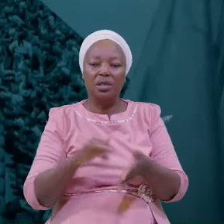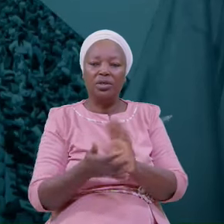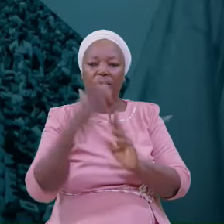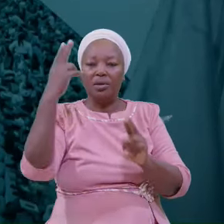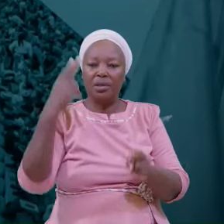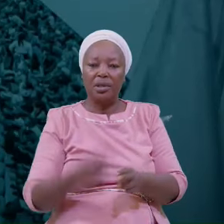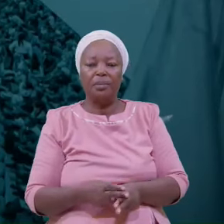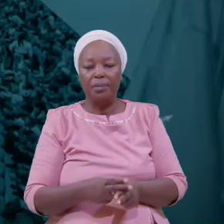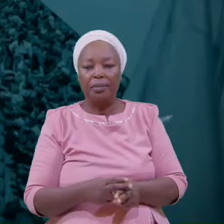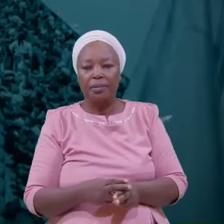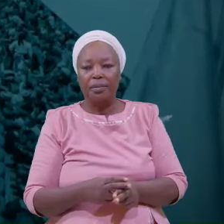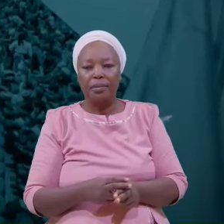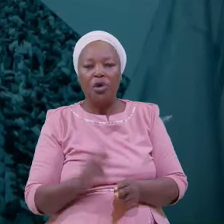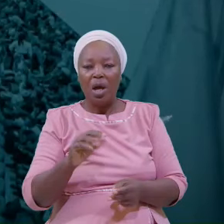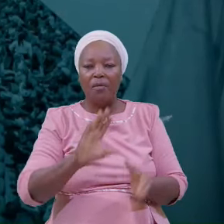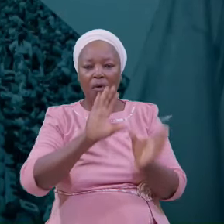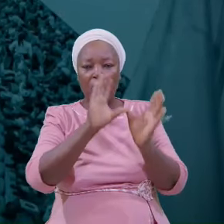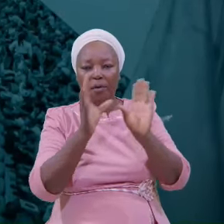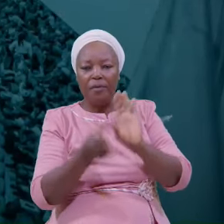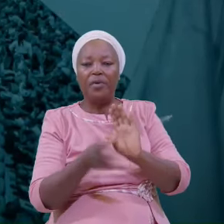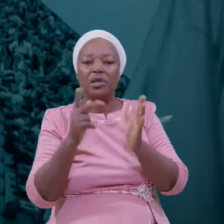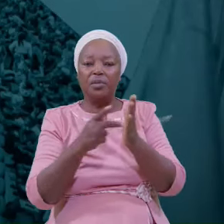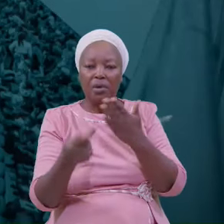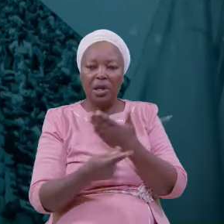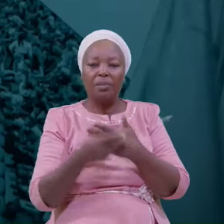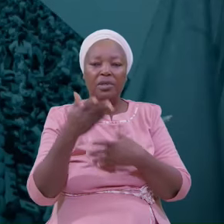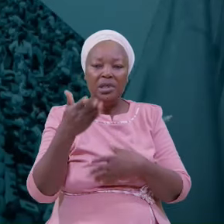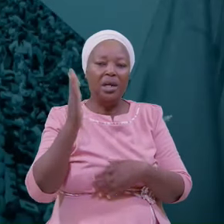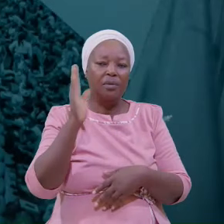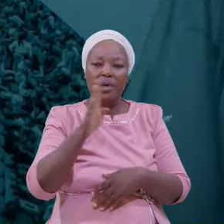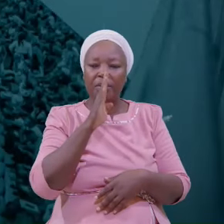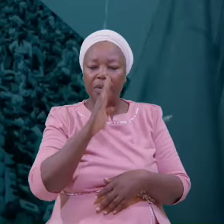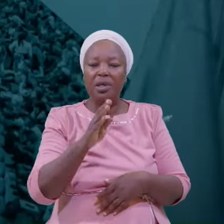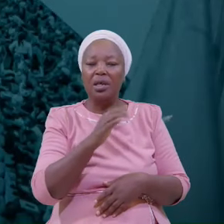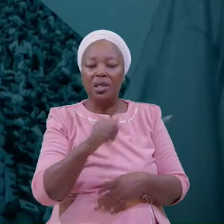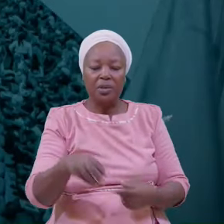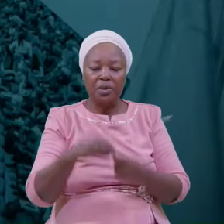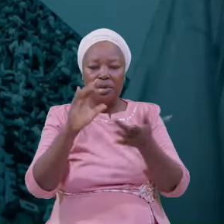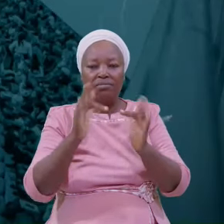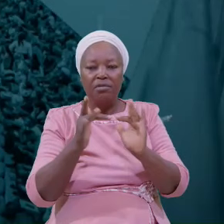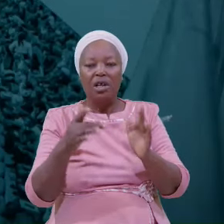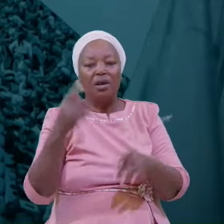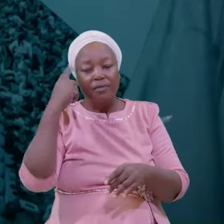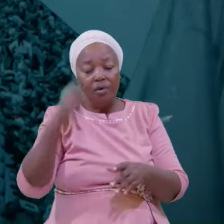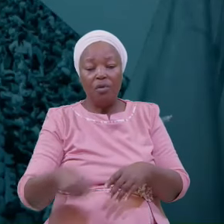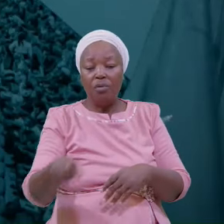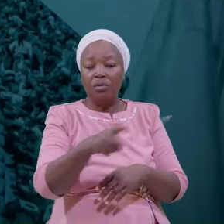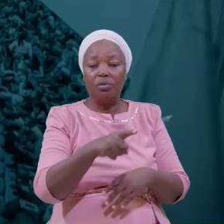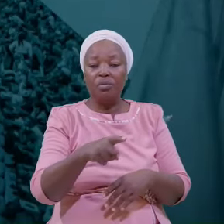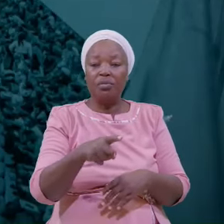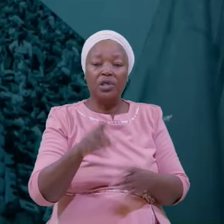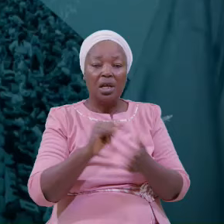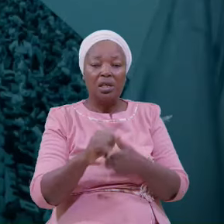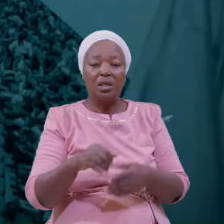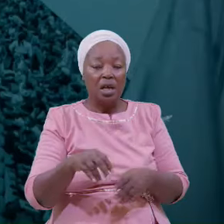Converse rally. There will be a special online banquet for all those watching online who are filling the